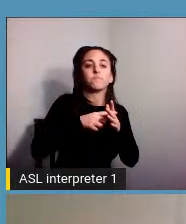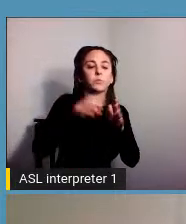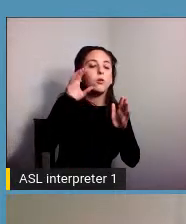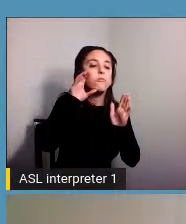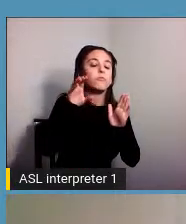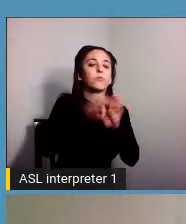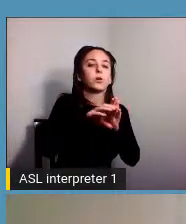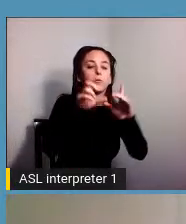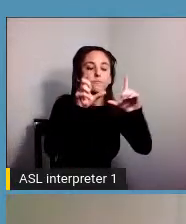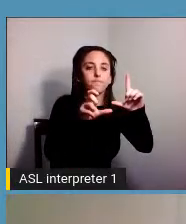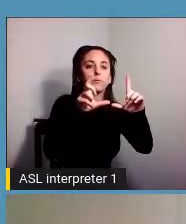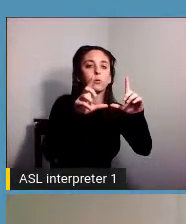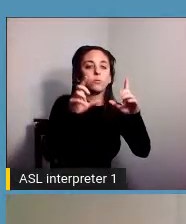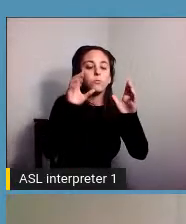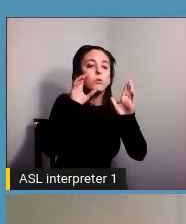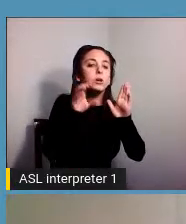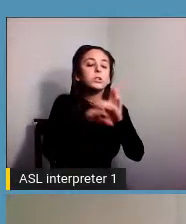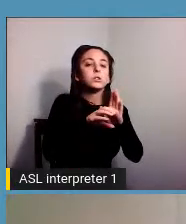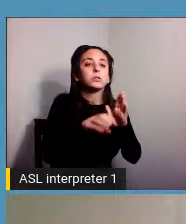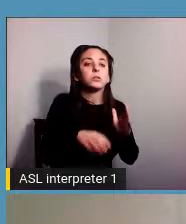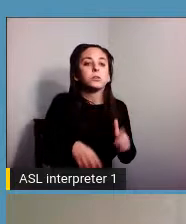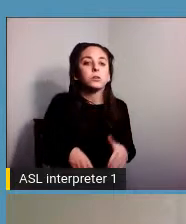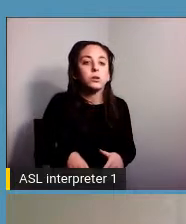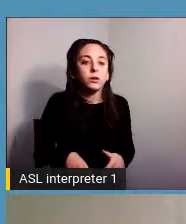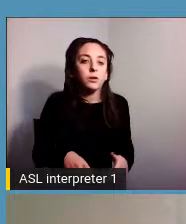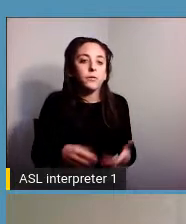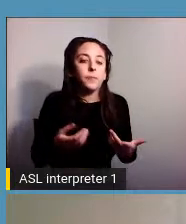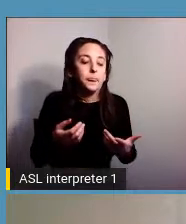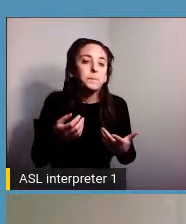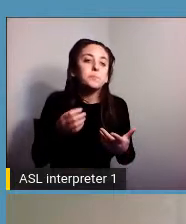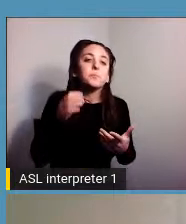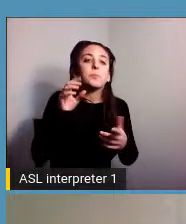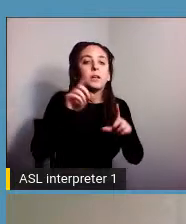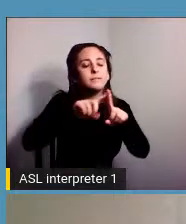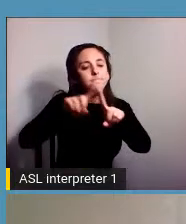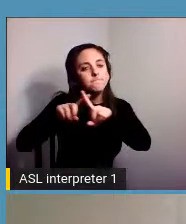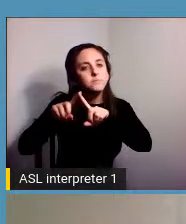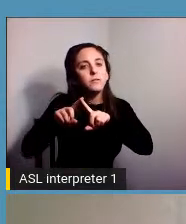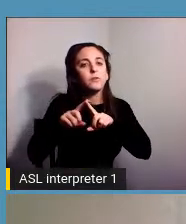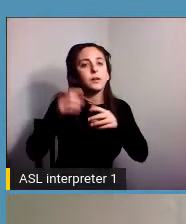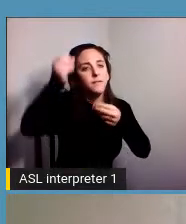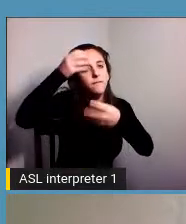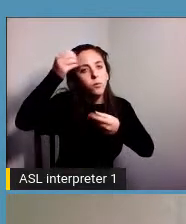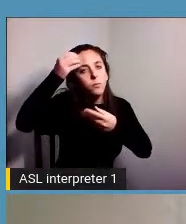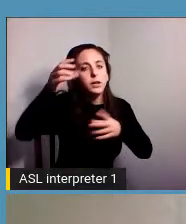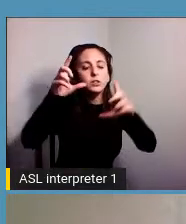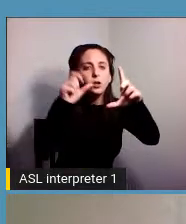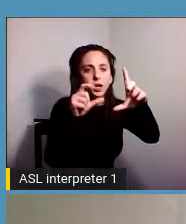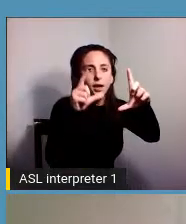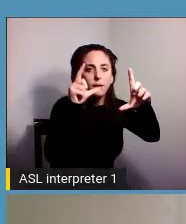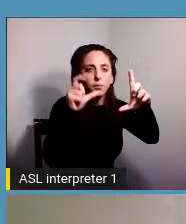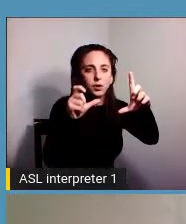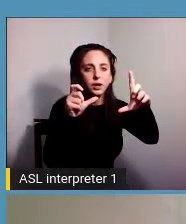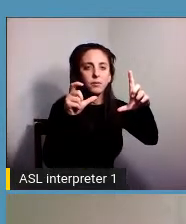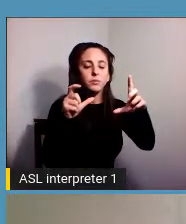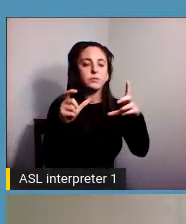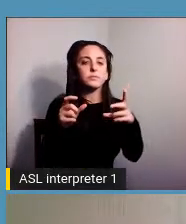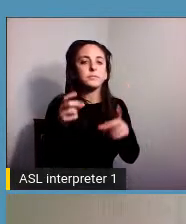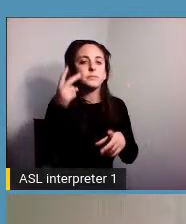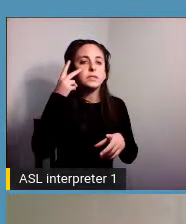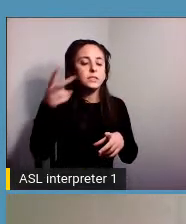the camera data, what the settings were in the camera, assuming that the person shot raw and converted it, what were